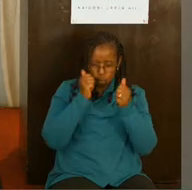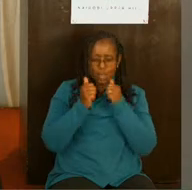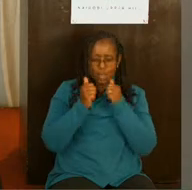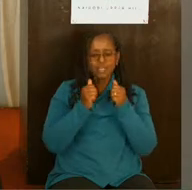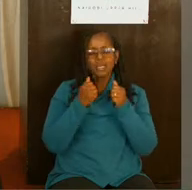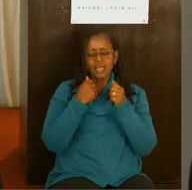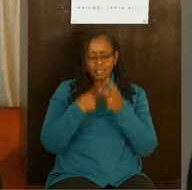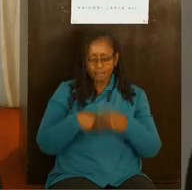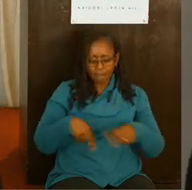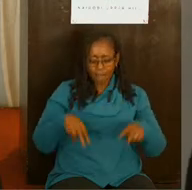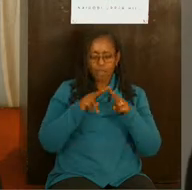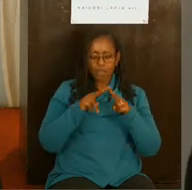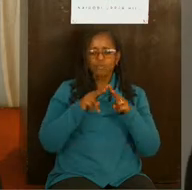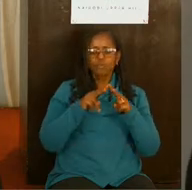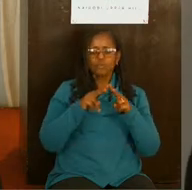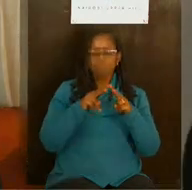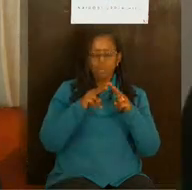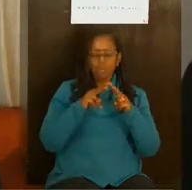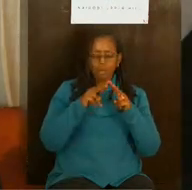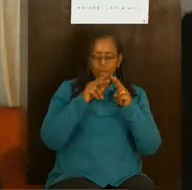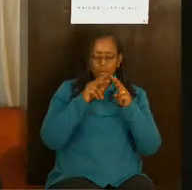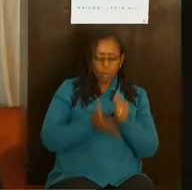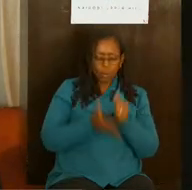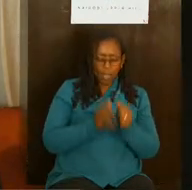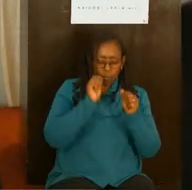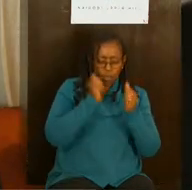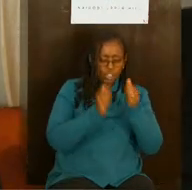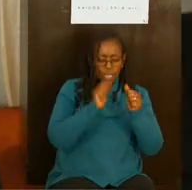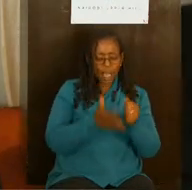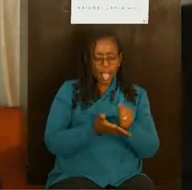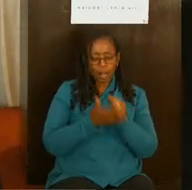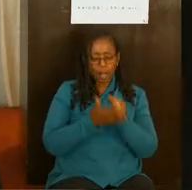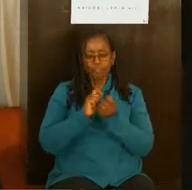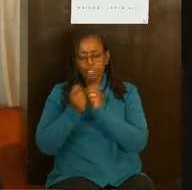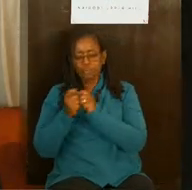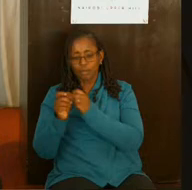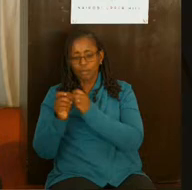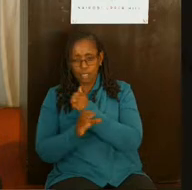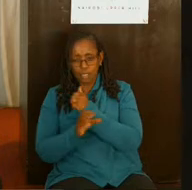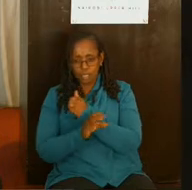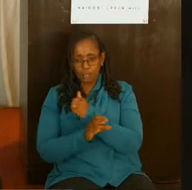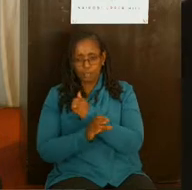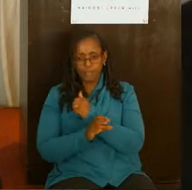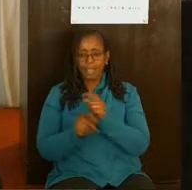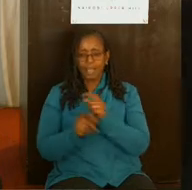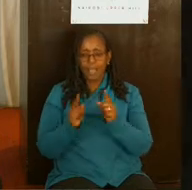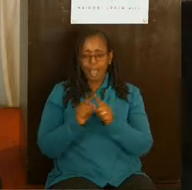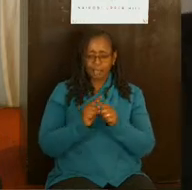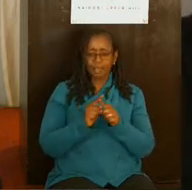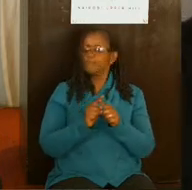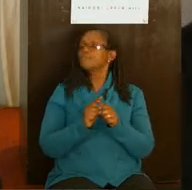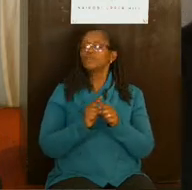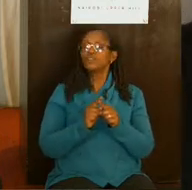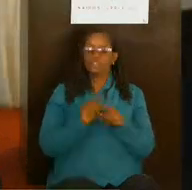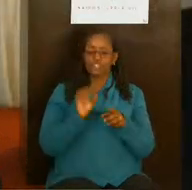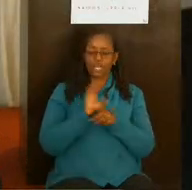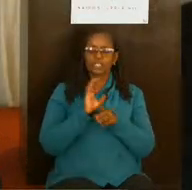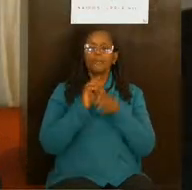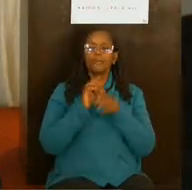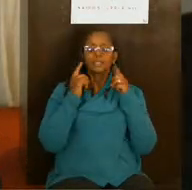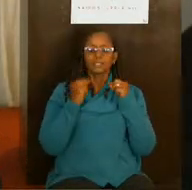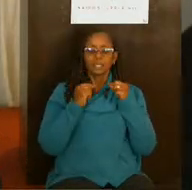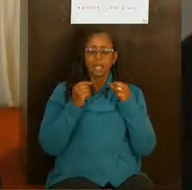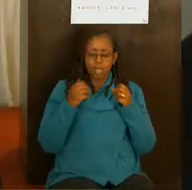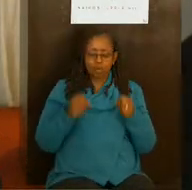should transform the country because that's really what I look at as a faith practitioner that I have an opportunity but